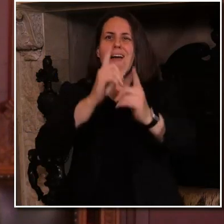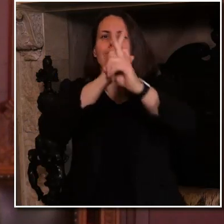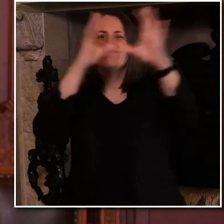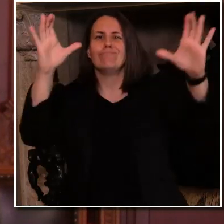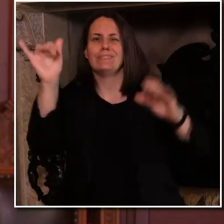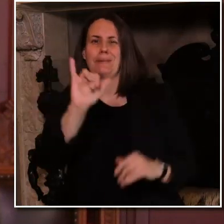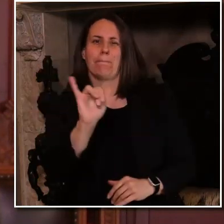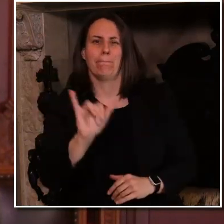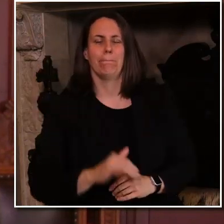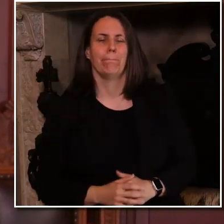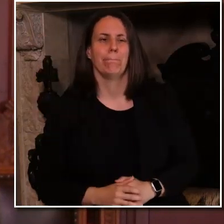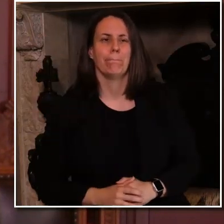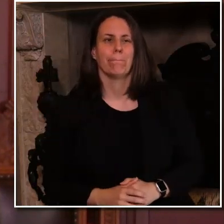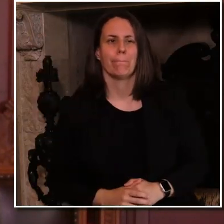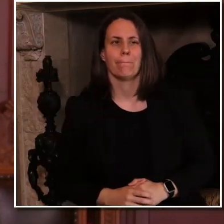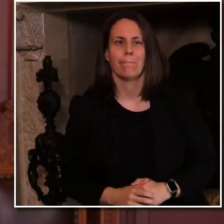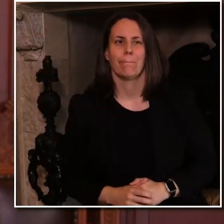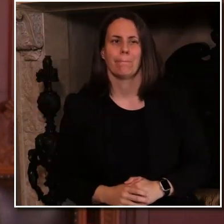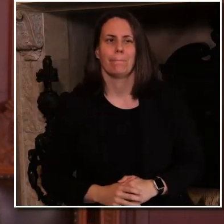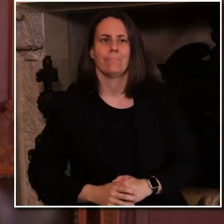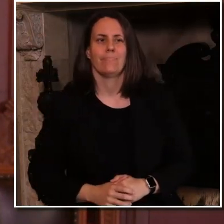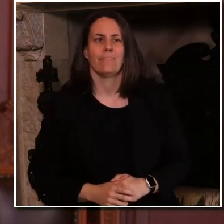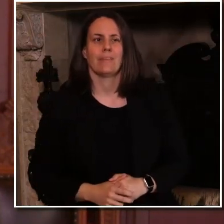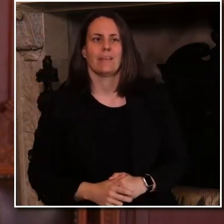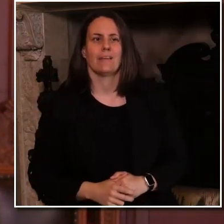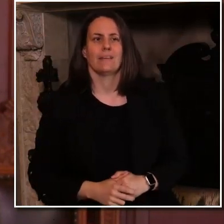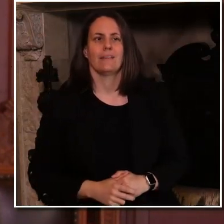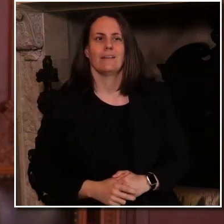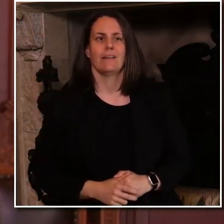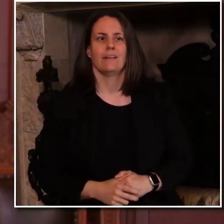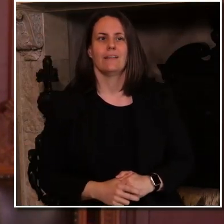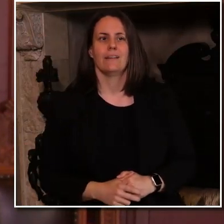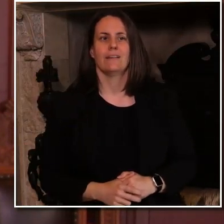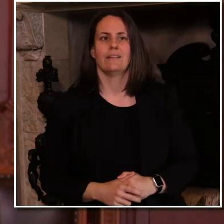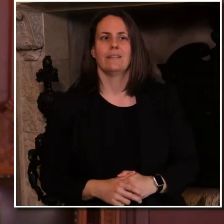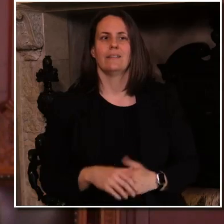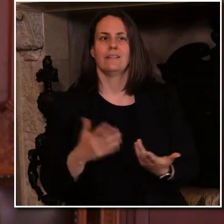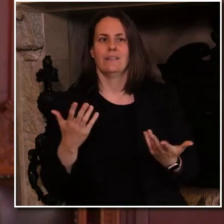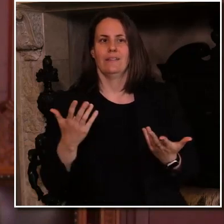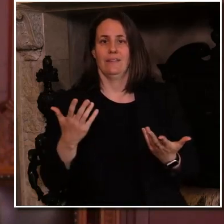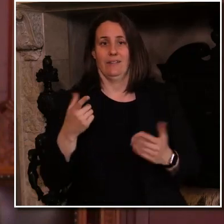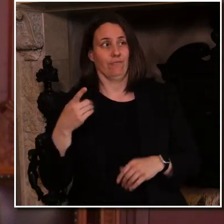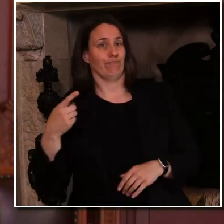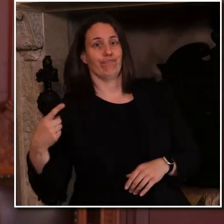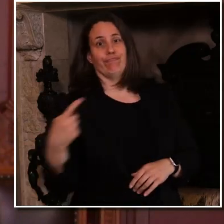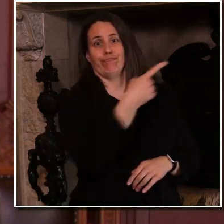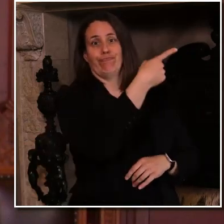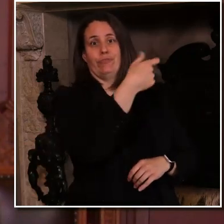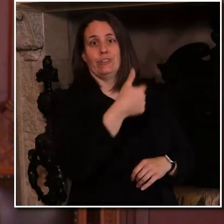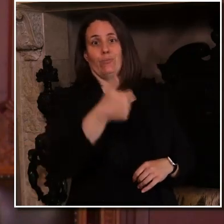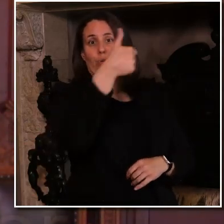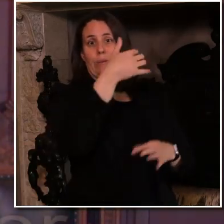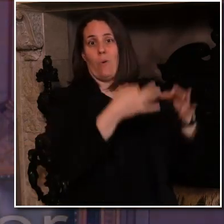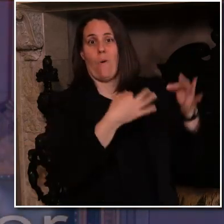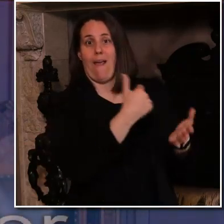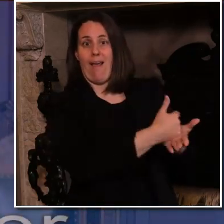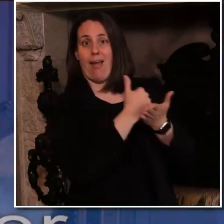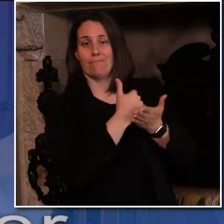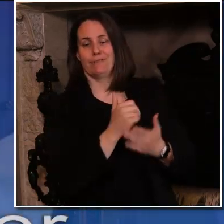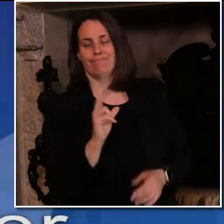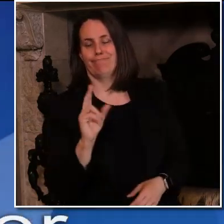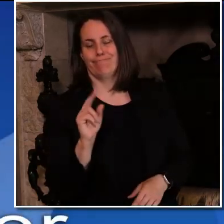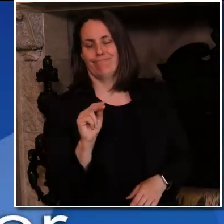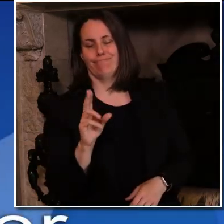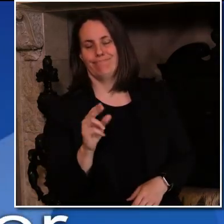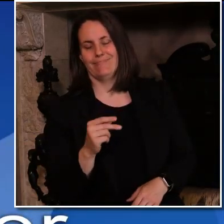in the Supreme Court isn't particularly helpful unless you're a lawyer making money off it. Thank you, Steve. Now to Aimee